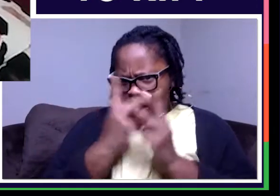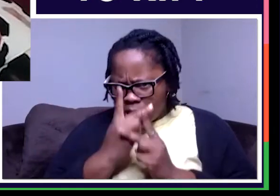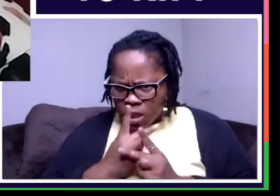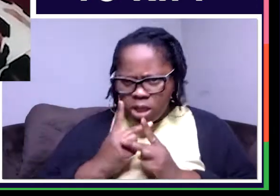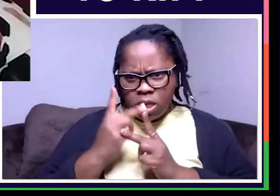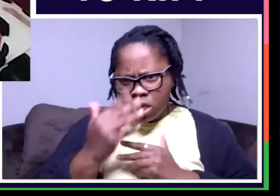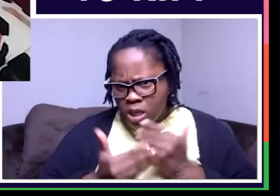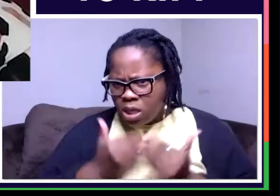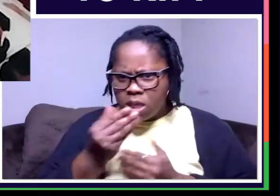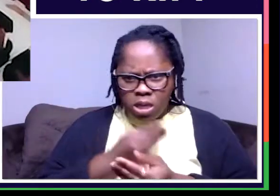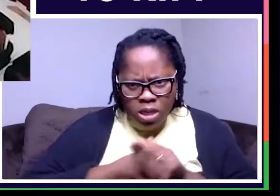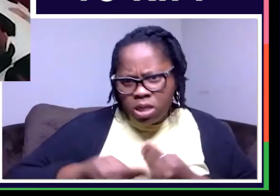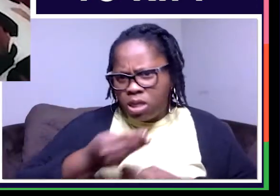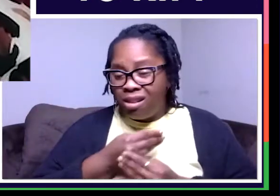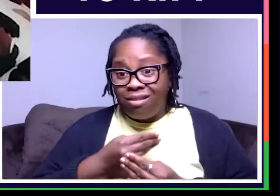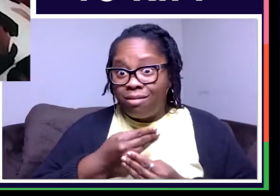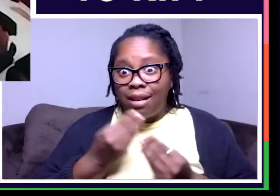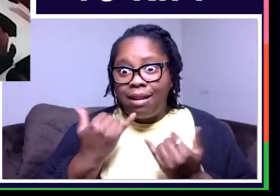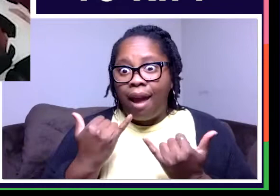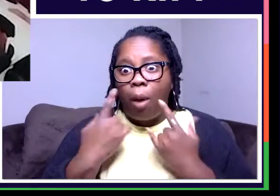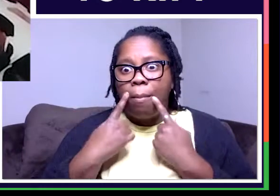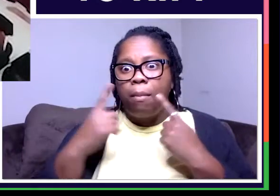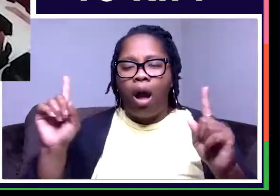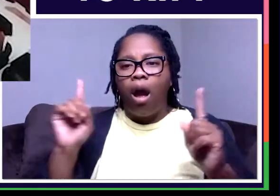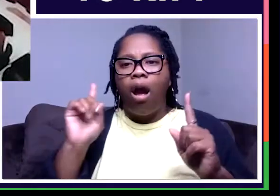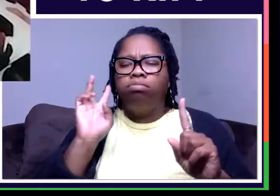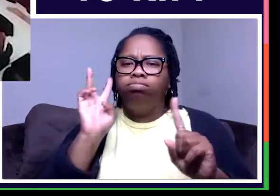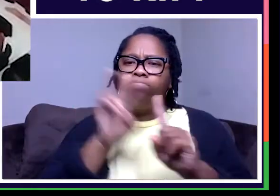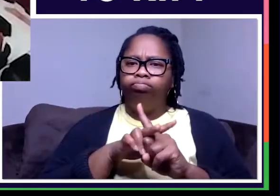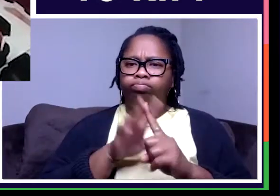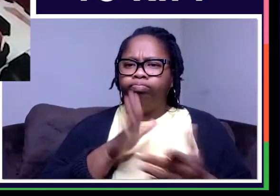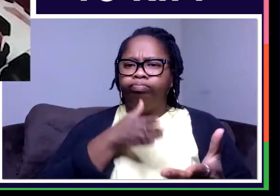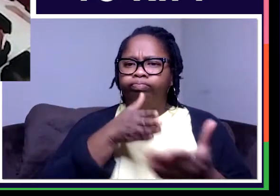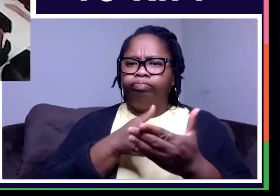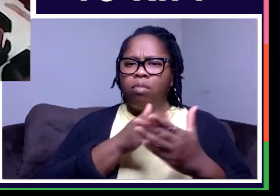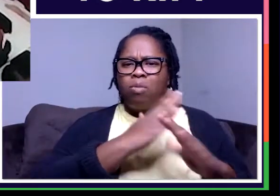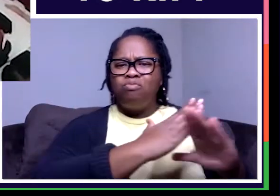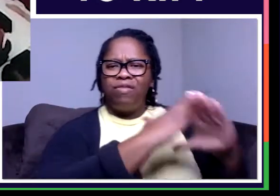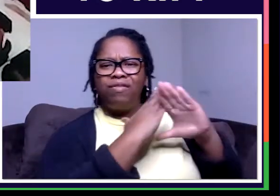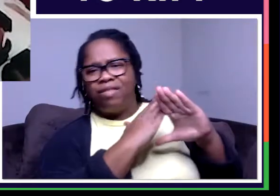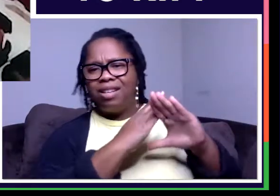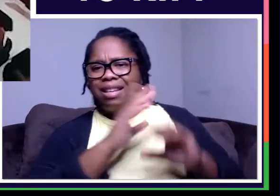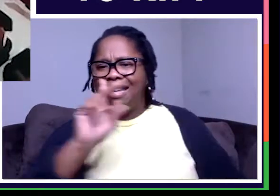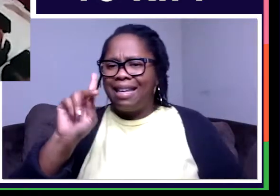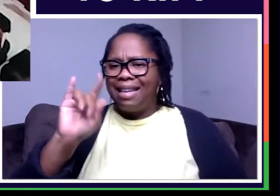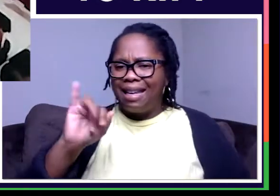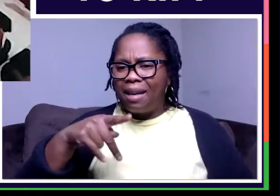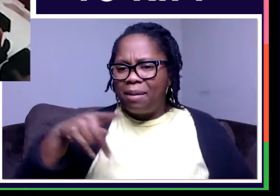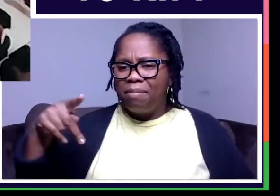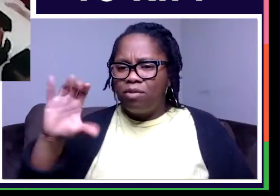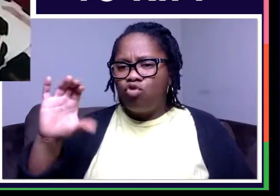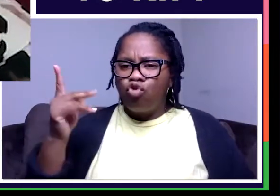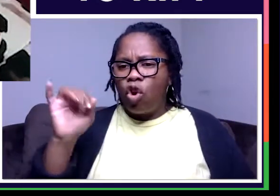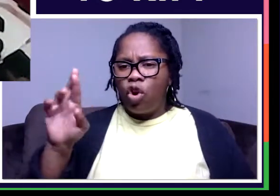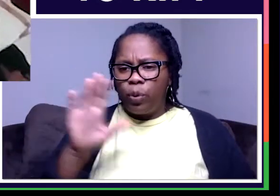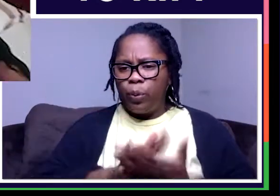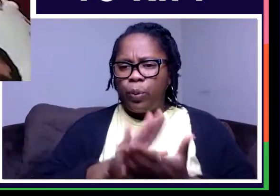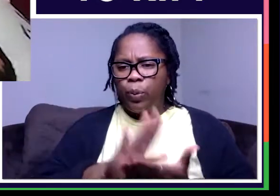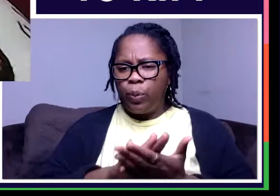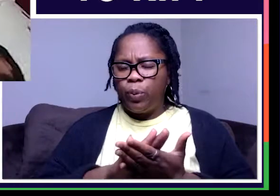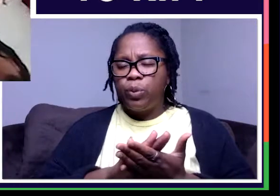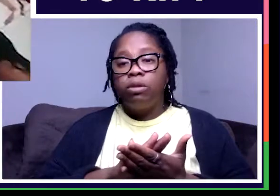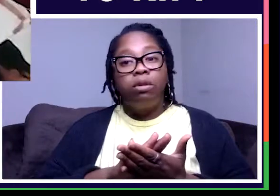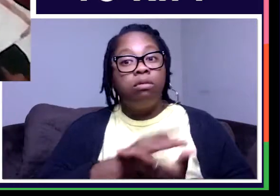since February and have now filed a lawsuit to stop KIPP charter